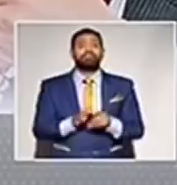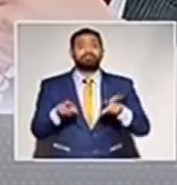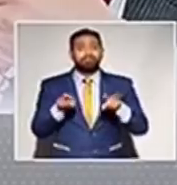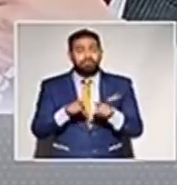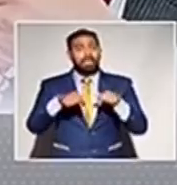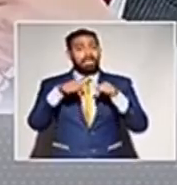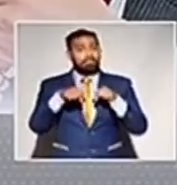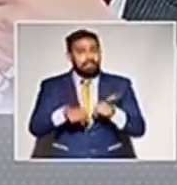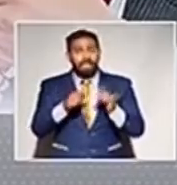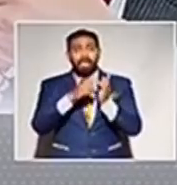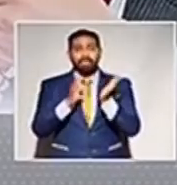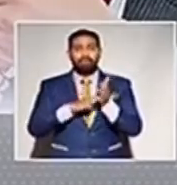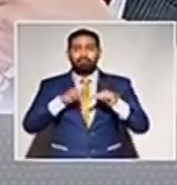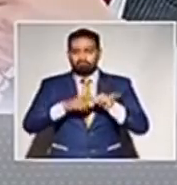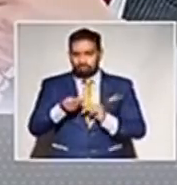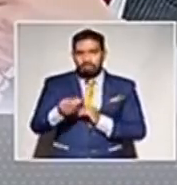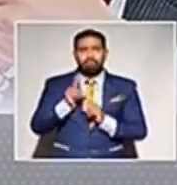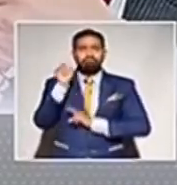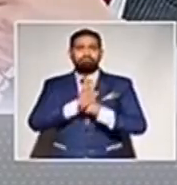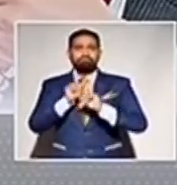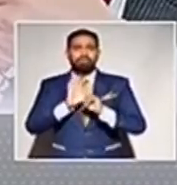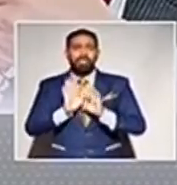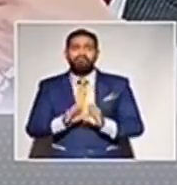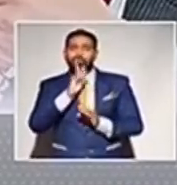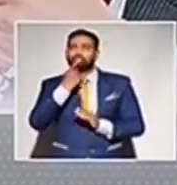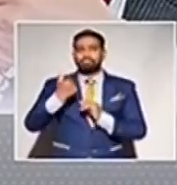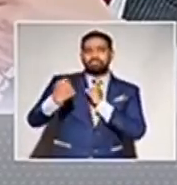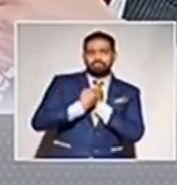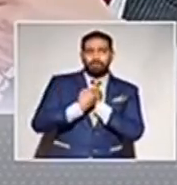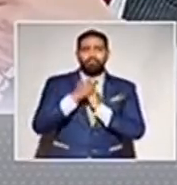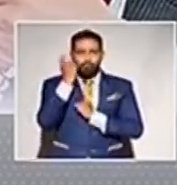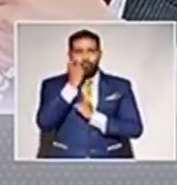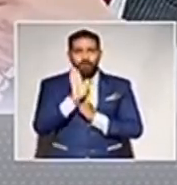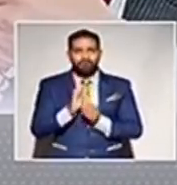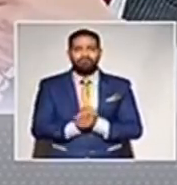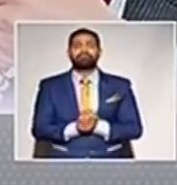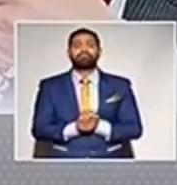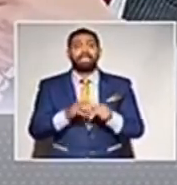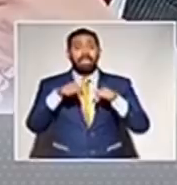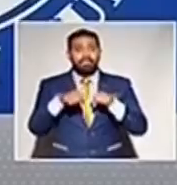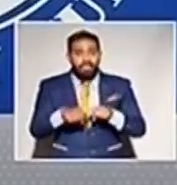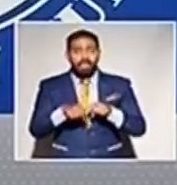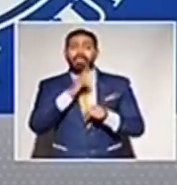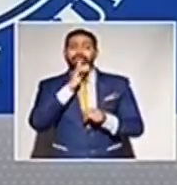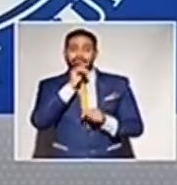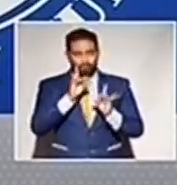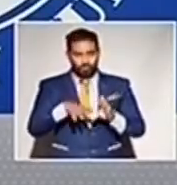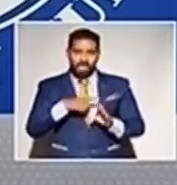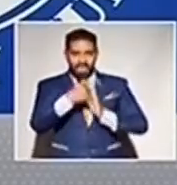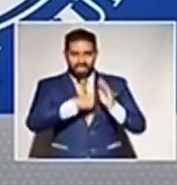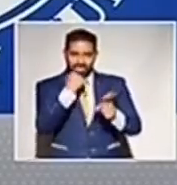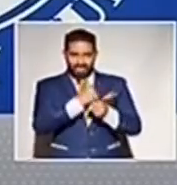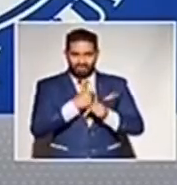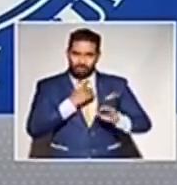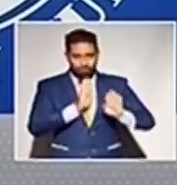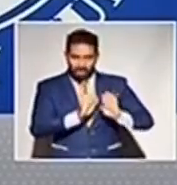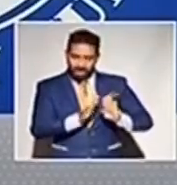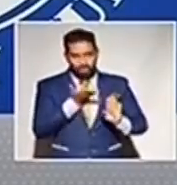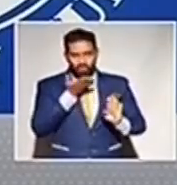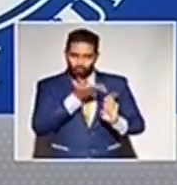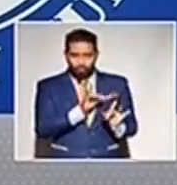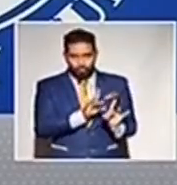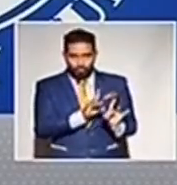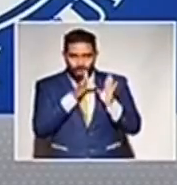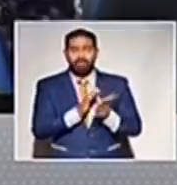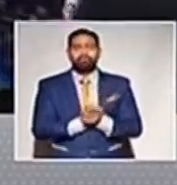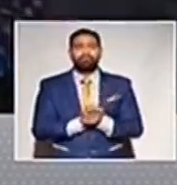a bailout scheme. If the state of affairs are such, wouldn't it contribute to exacerbate this crisis?